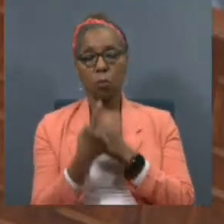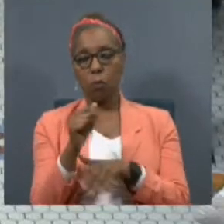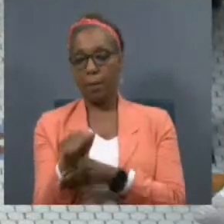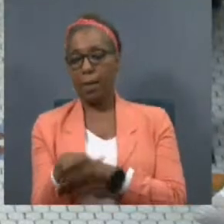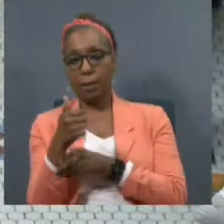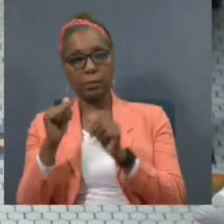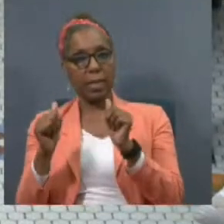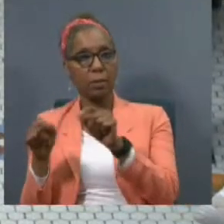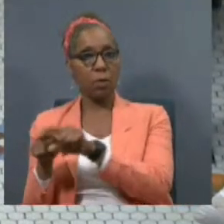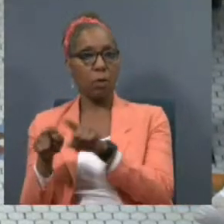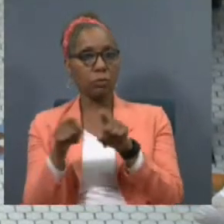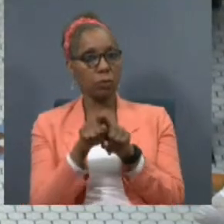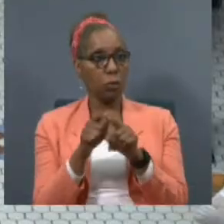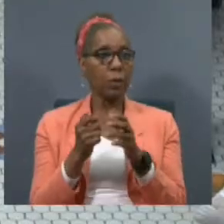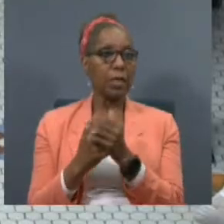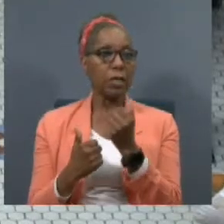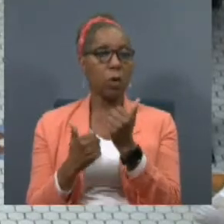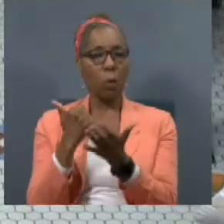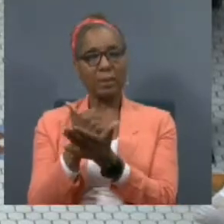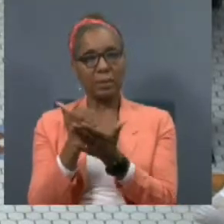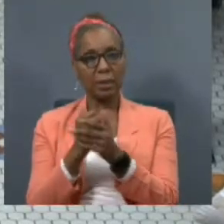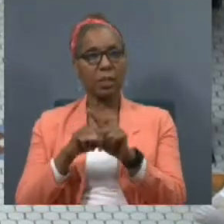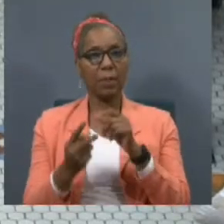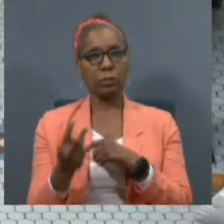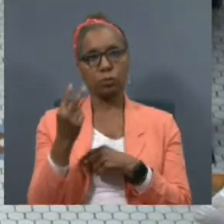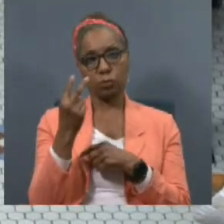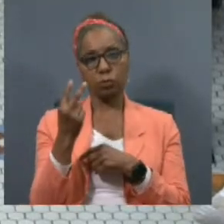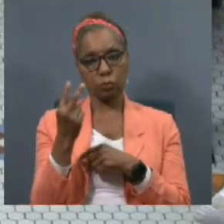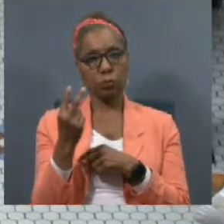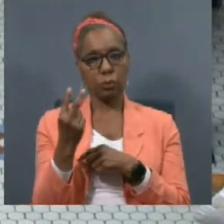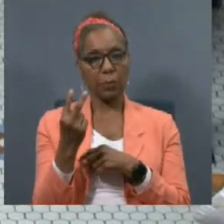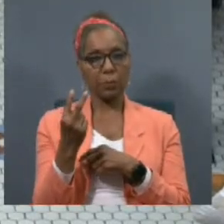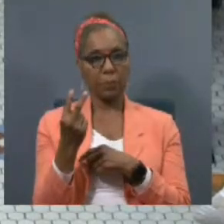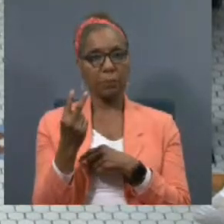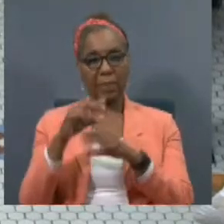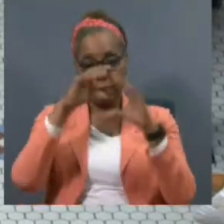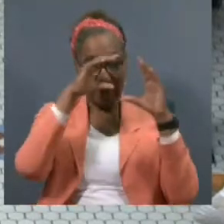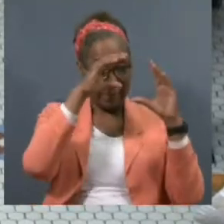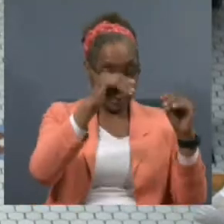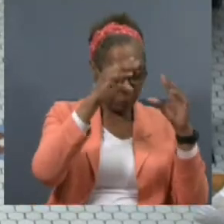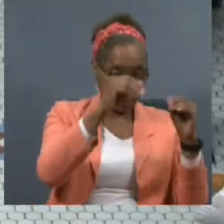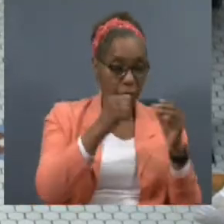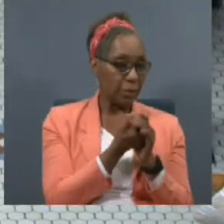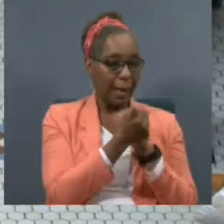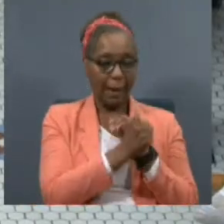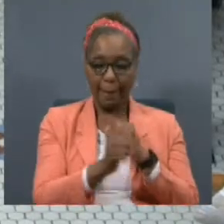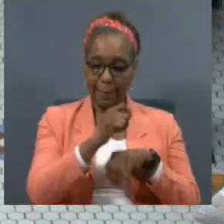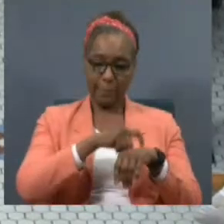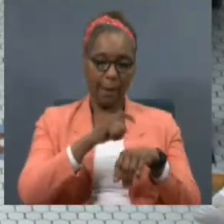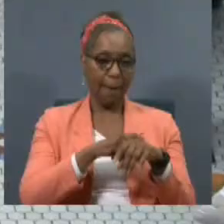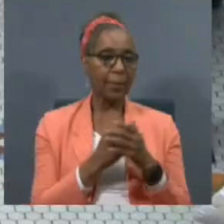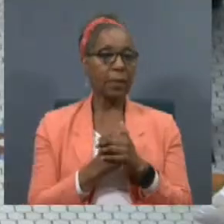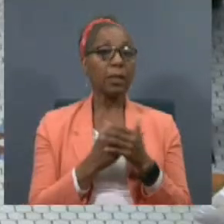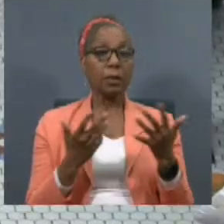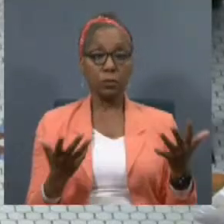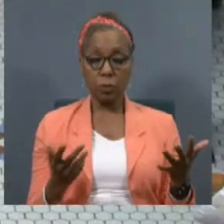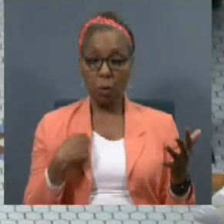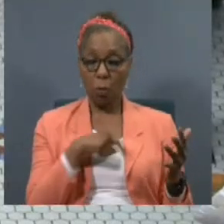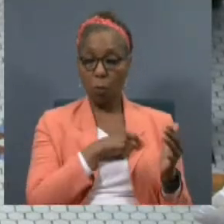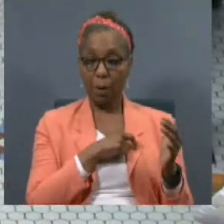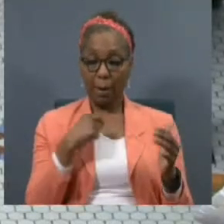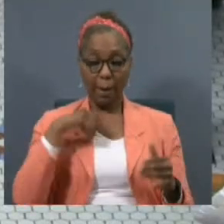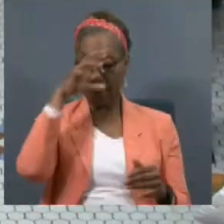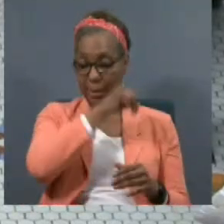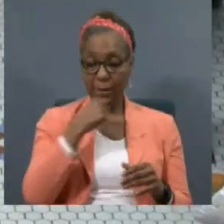that can also just assist. But only 2 that would be teaching at any given time. So we can, I